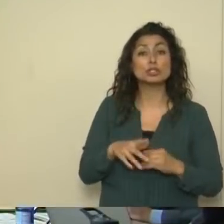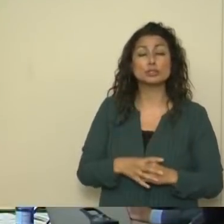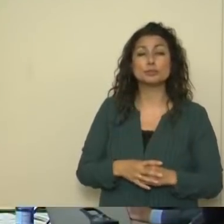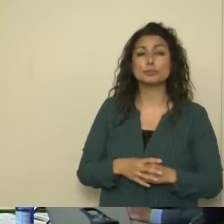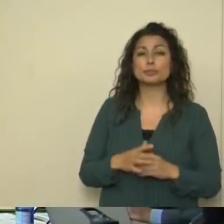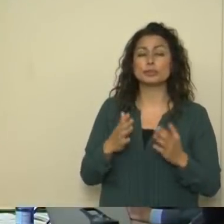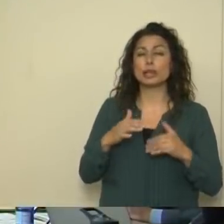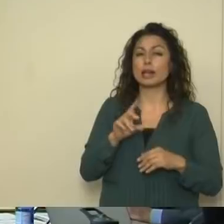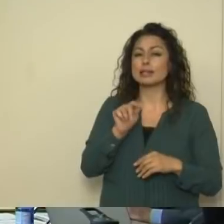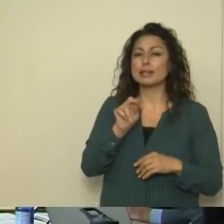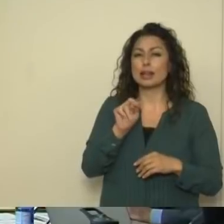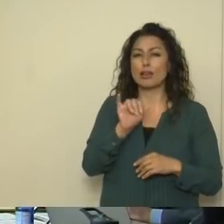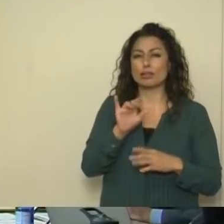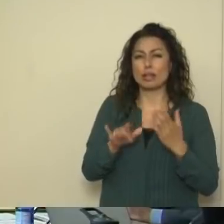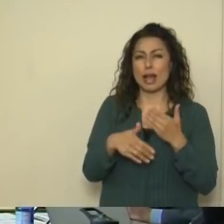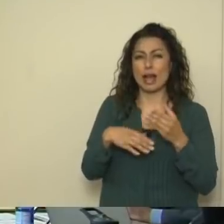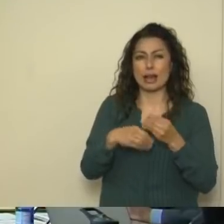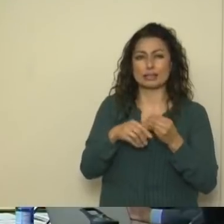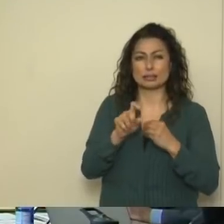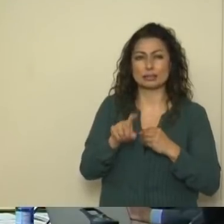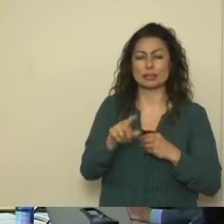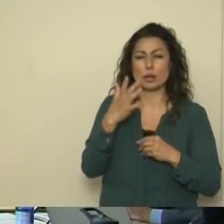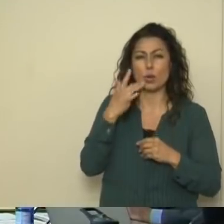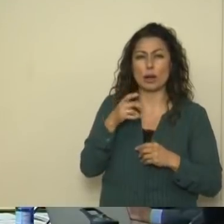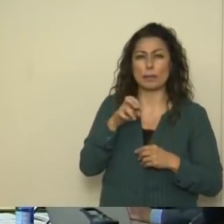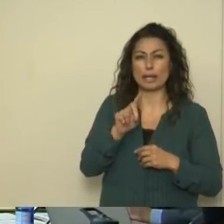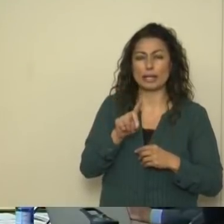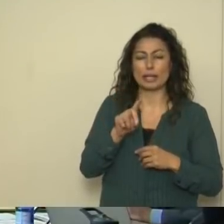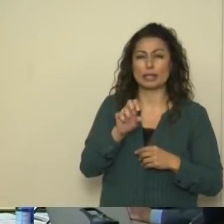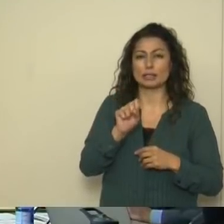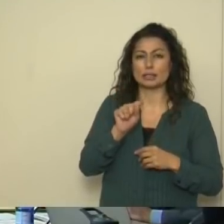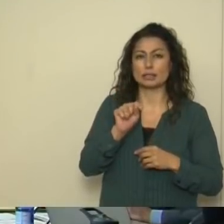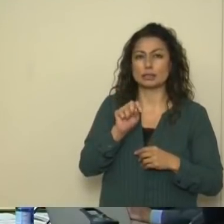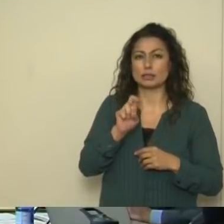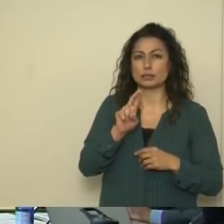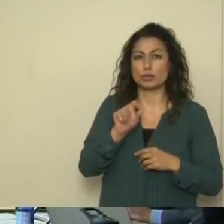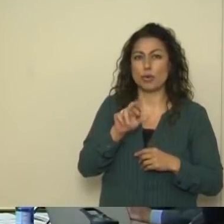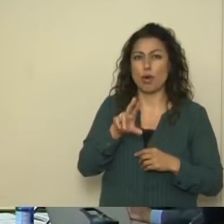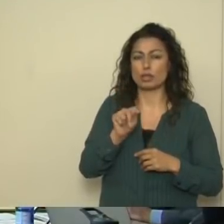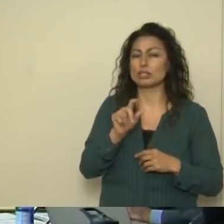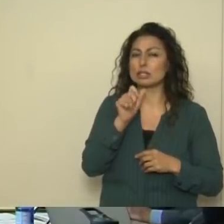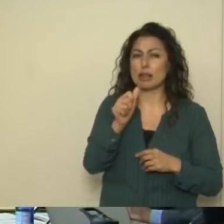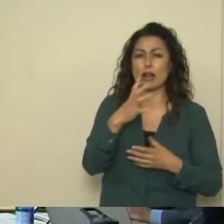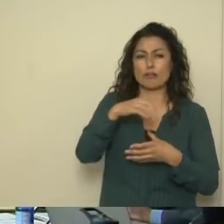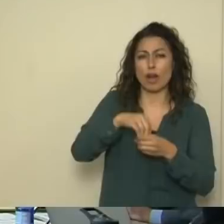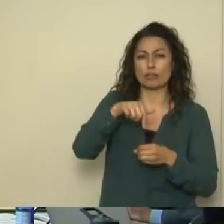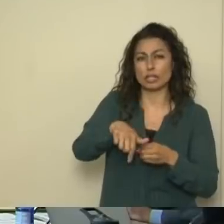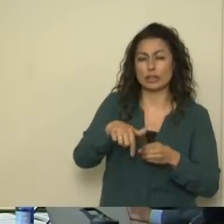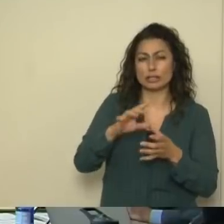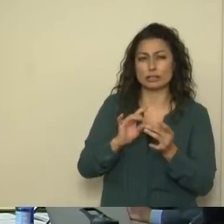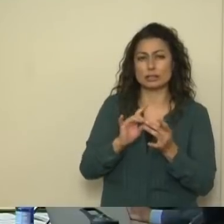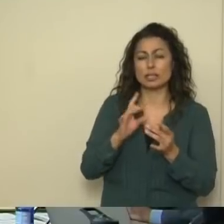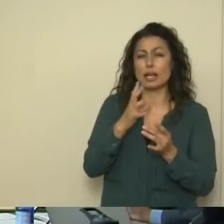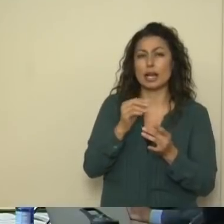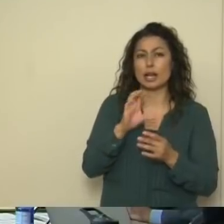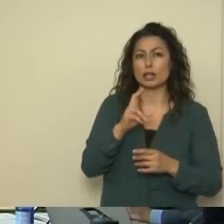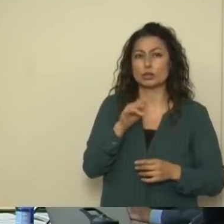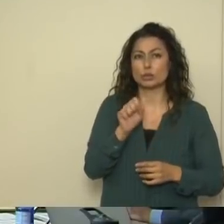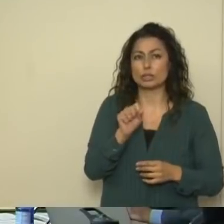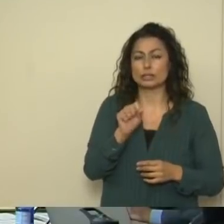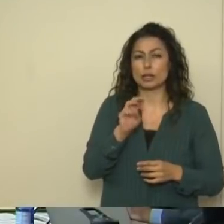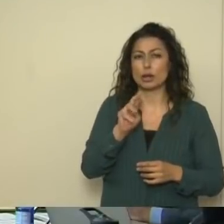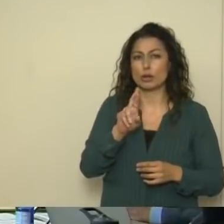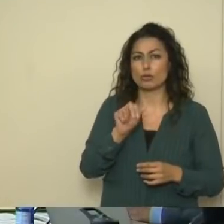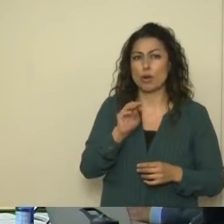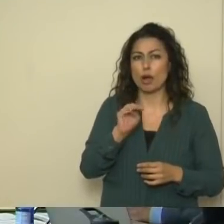Dan also asked why PED Secretary Stewart is not taking part in this briefing. And along the same line, Chris Ramirez of KOB